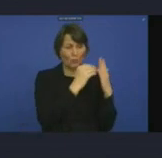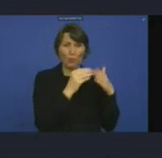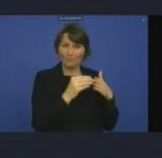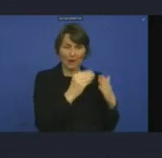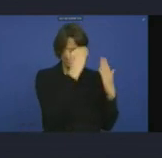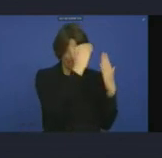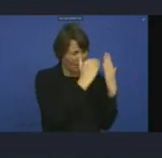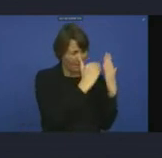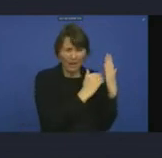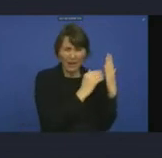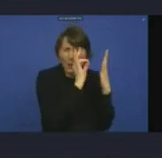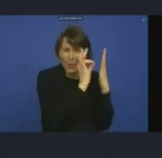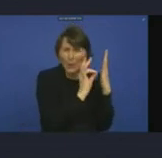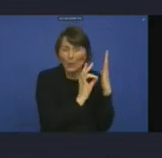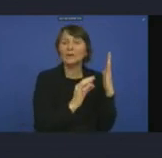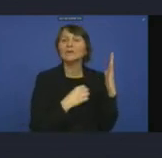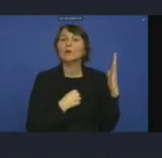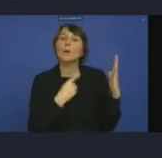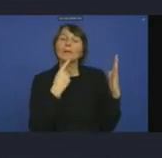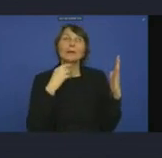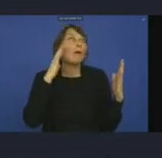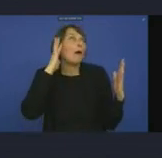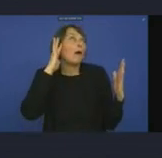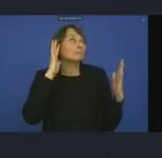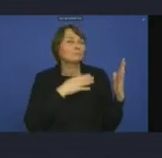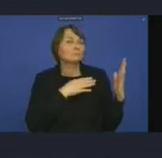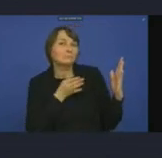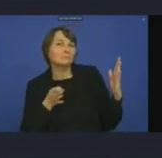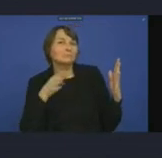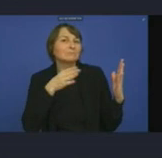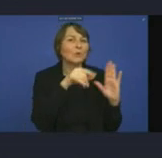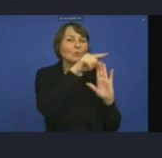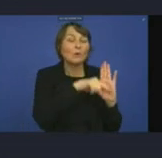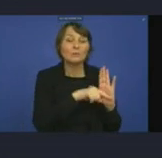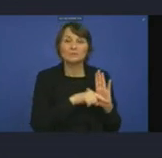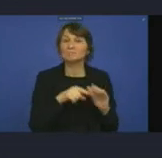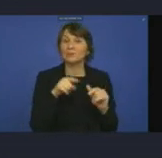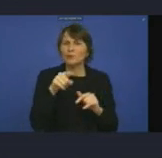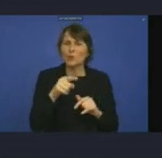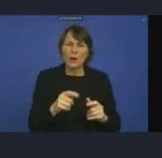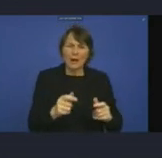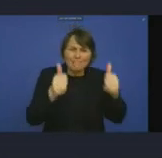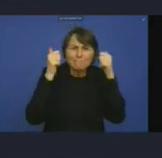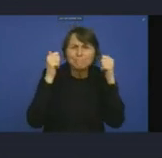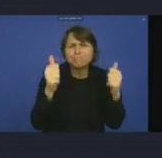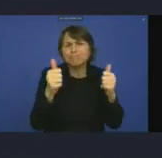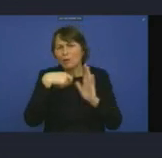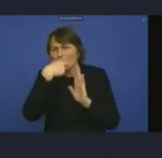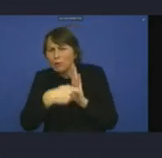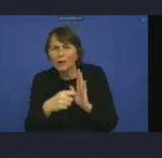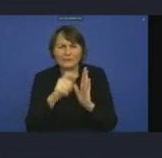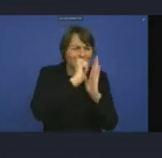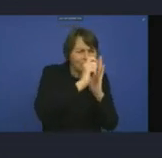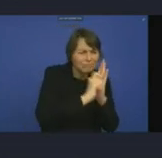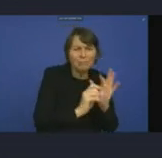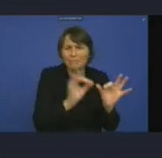So no matter how good your project is, if it doesn't pass the eligibility criteria, it will not get a chance to get assessed